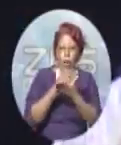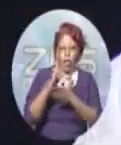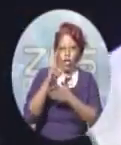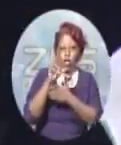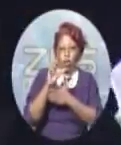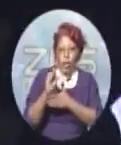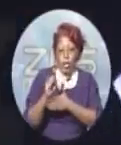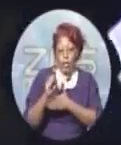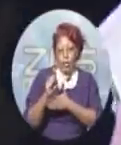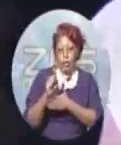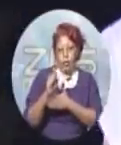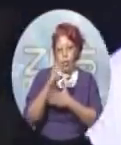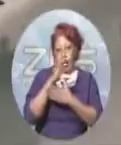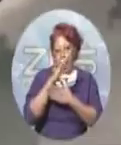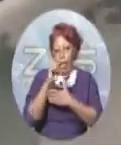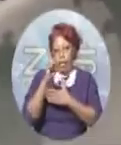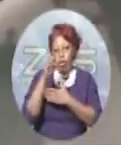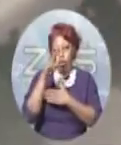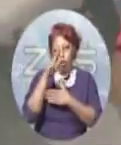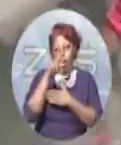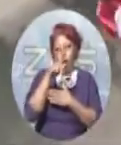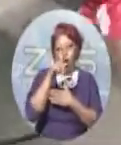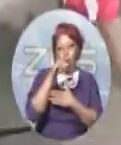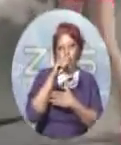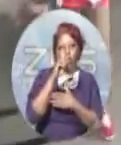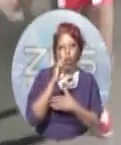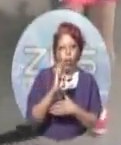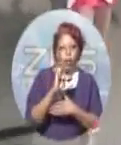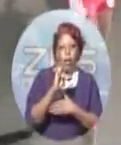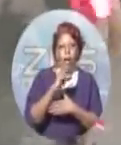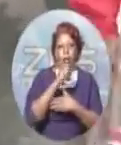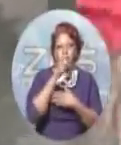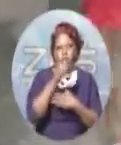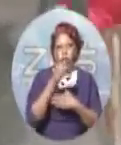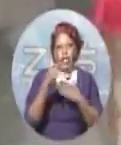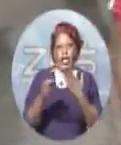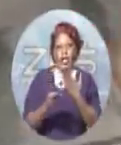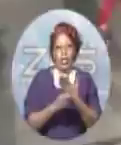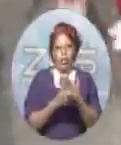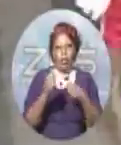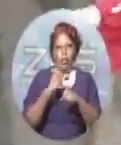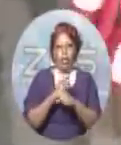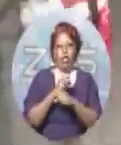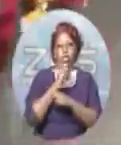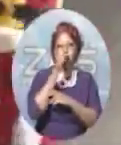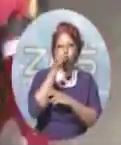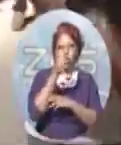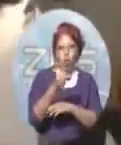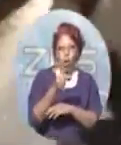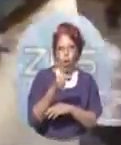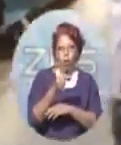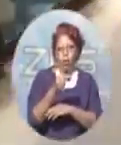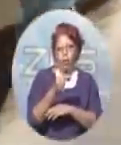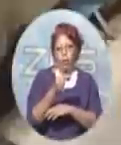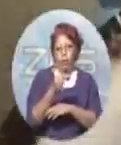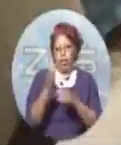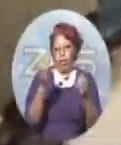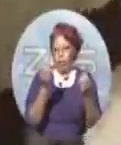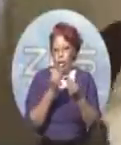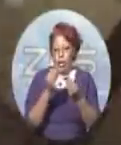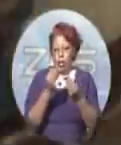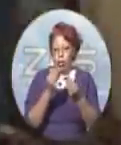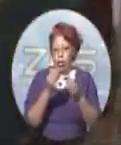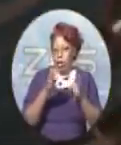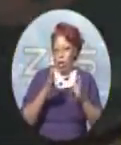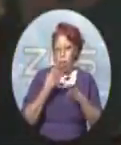and Europe, and we must ensure that they are safe. So there is a no tolerance zone